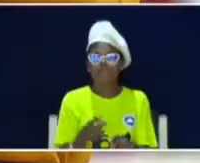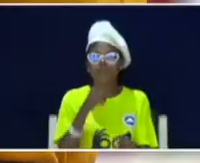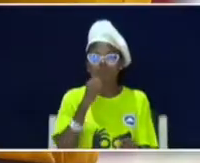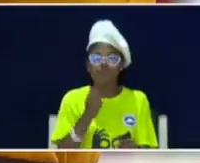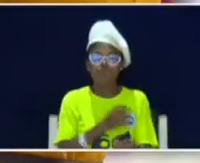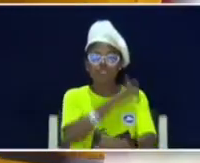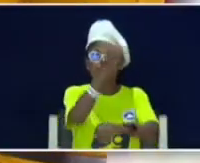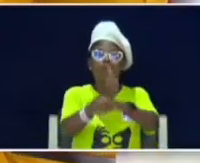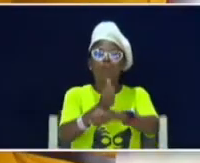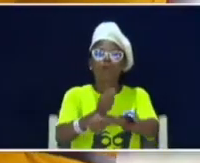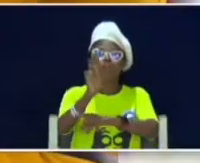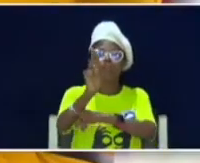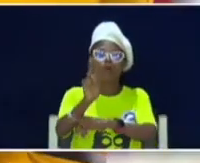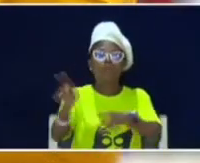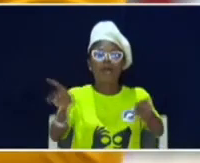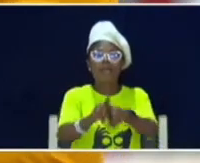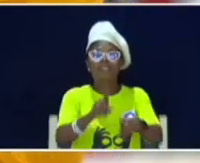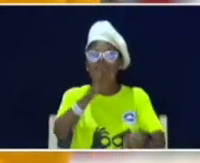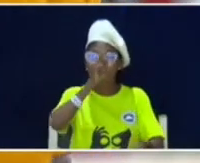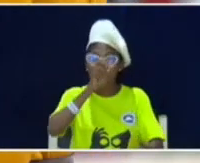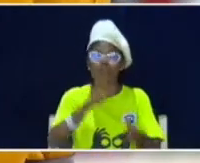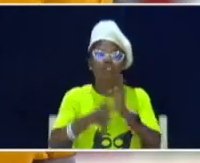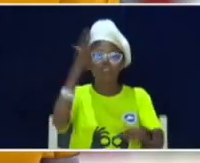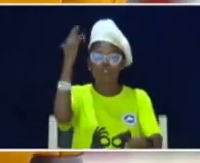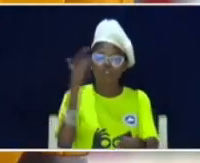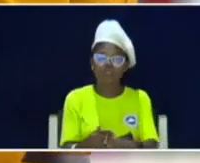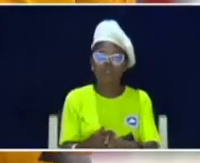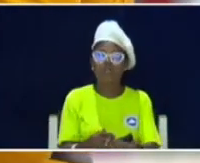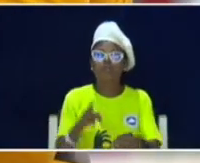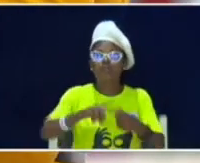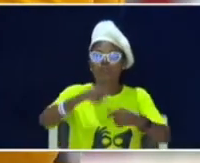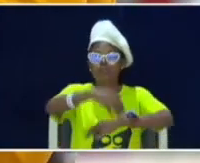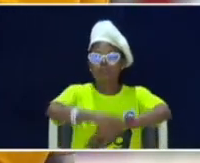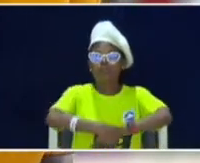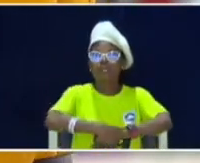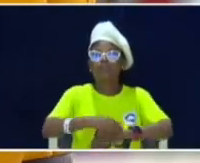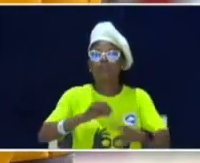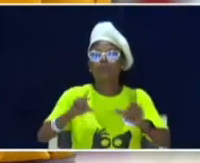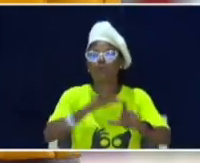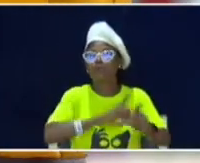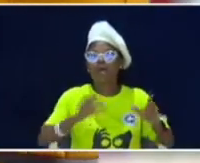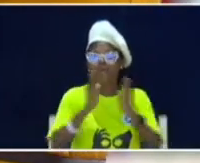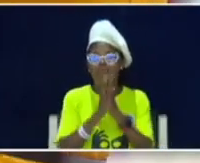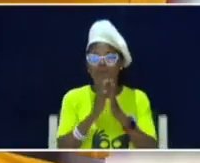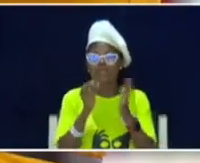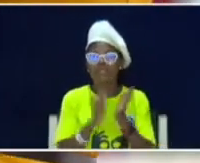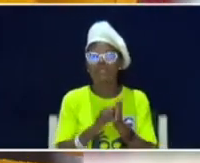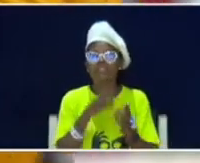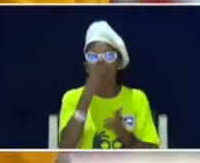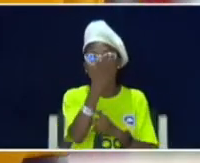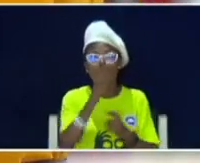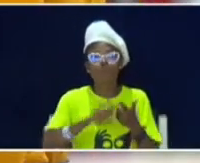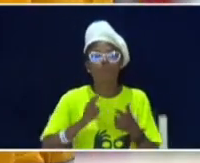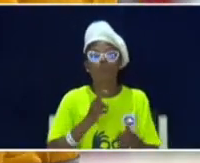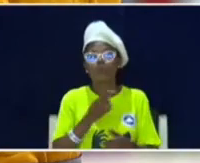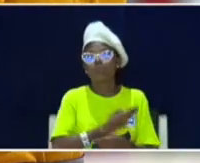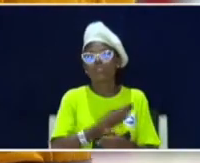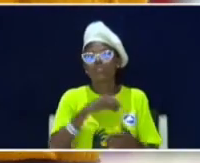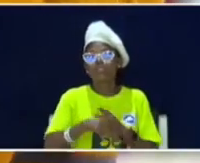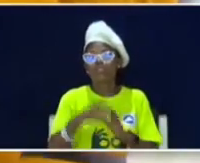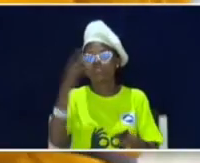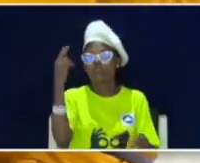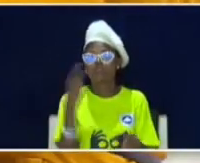mount up as eagles in the name of Jesus. Tonight, O Lord, I pray, O Lord, that you speak to us in the name